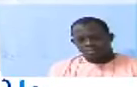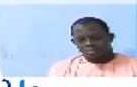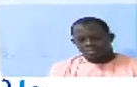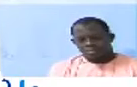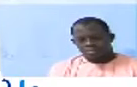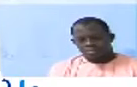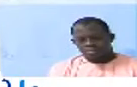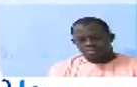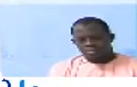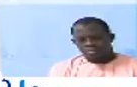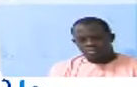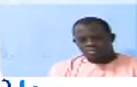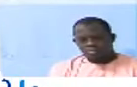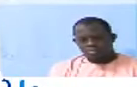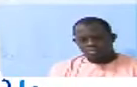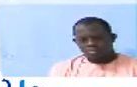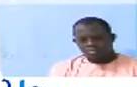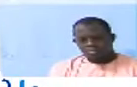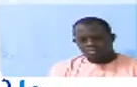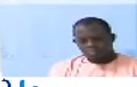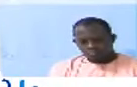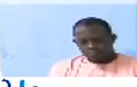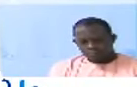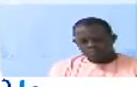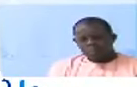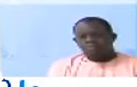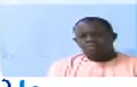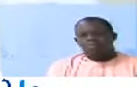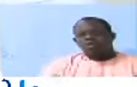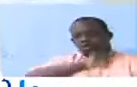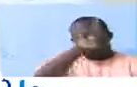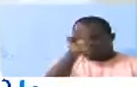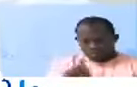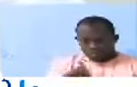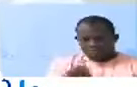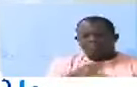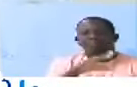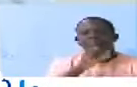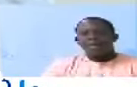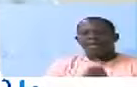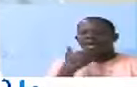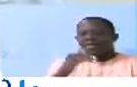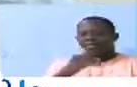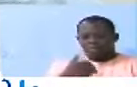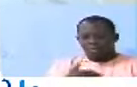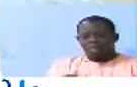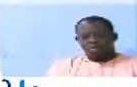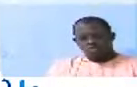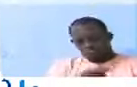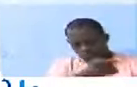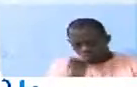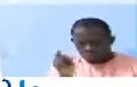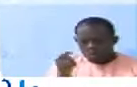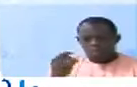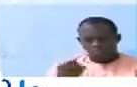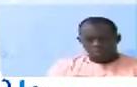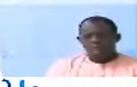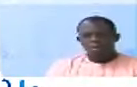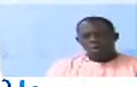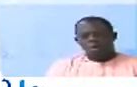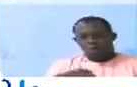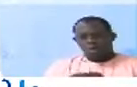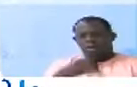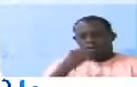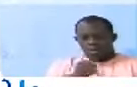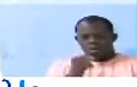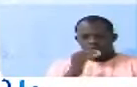Ya jamme mu ne fandala. And the question the man posed to me was that you people came here to